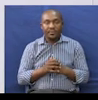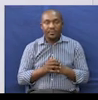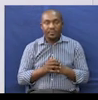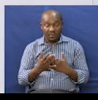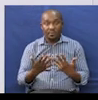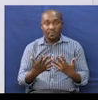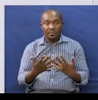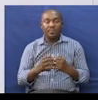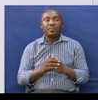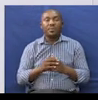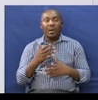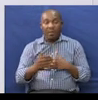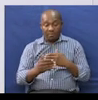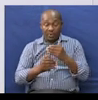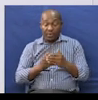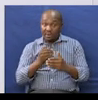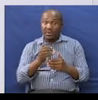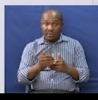in